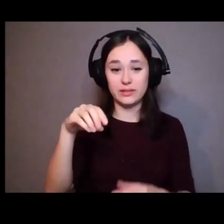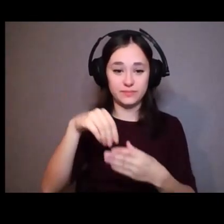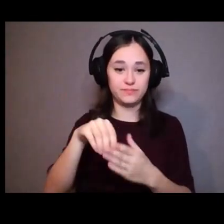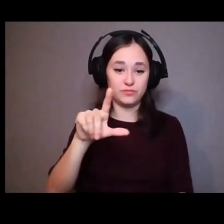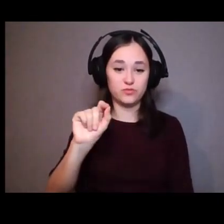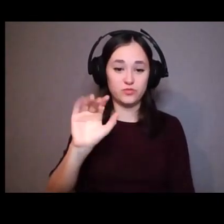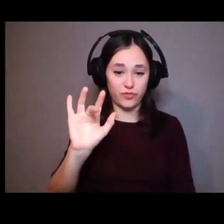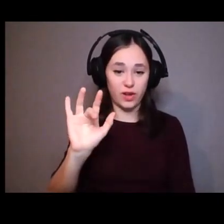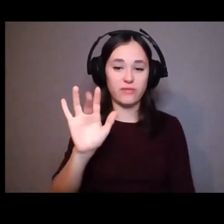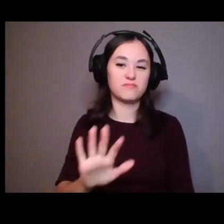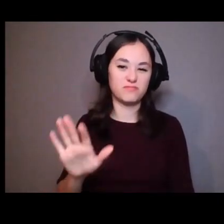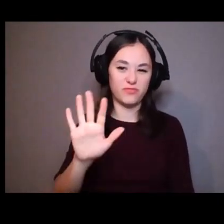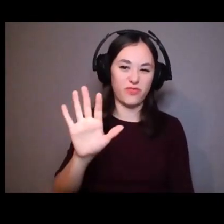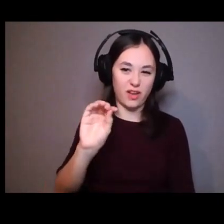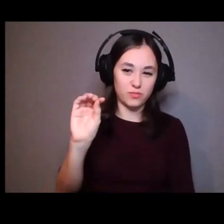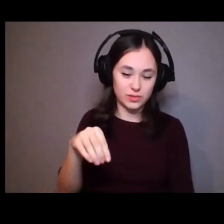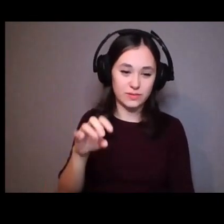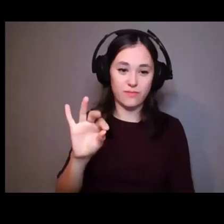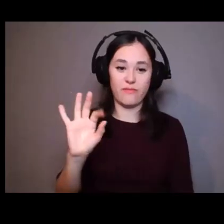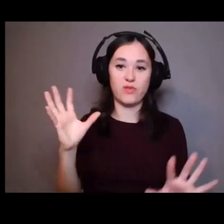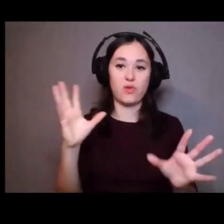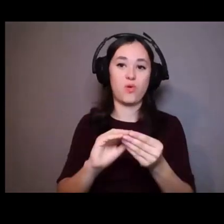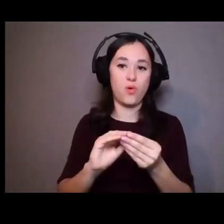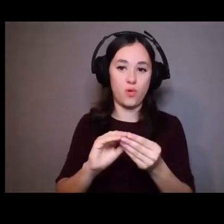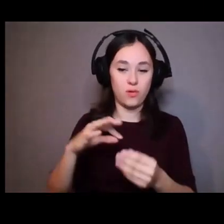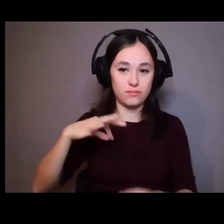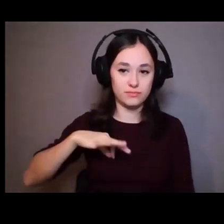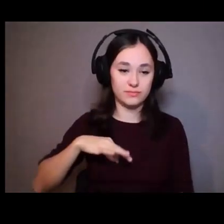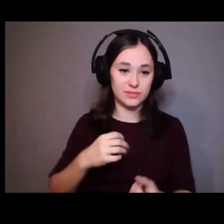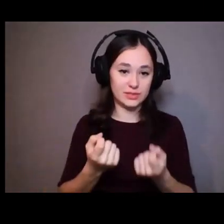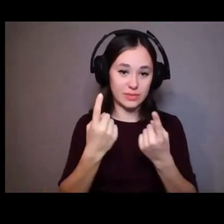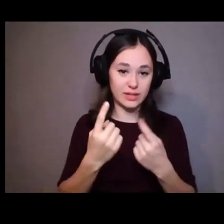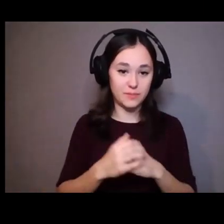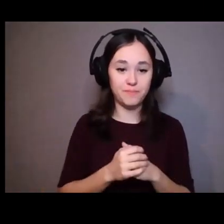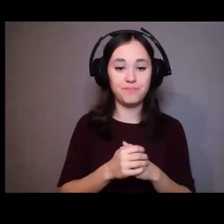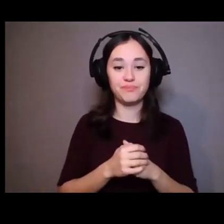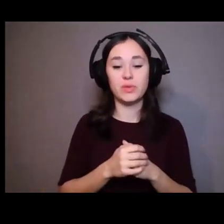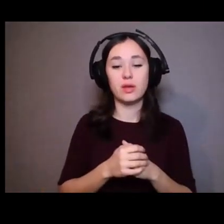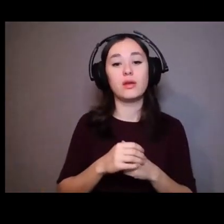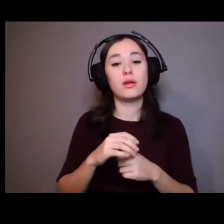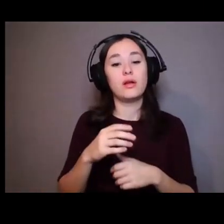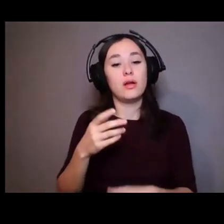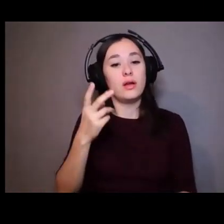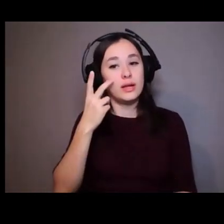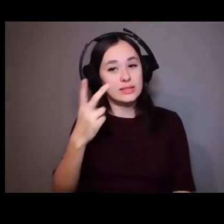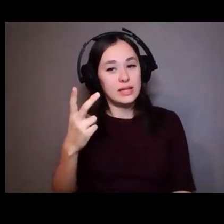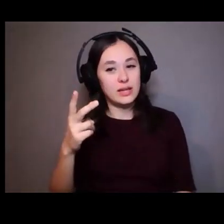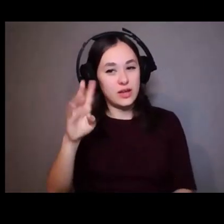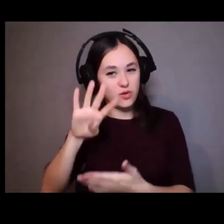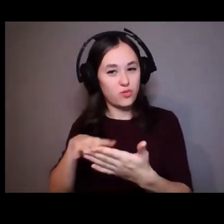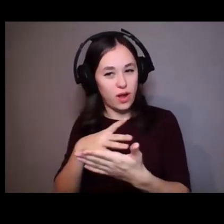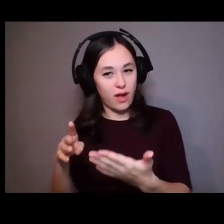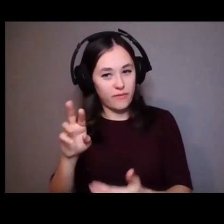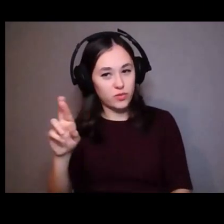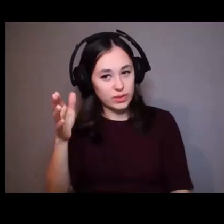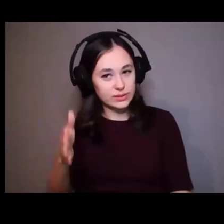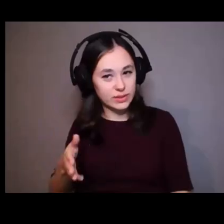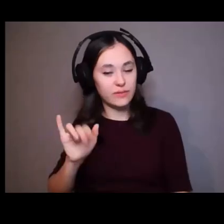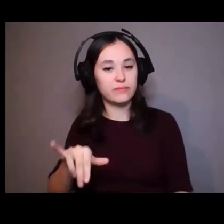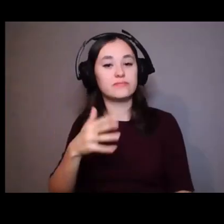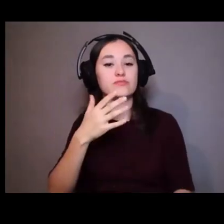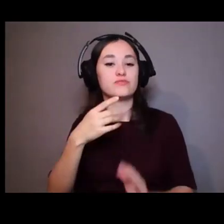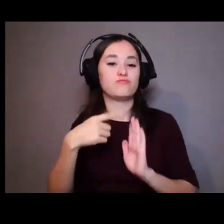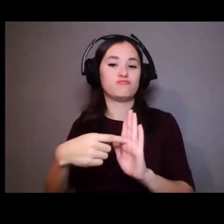spending. The figure on the right side of the graph places Colorado again in context with many peer states or